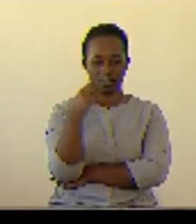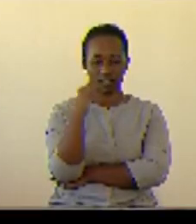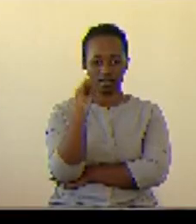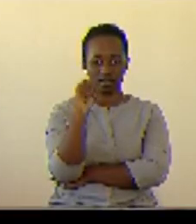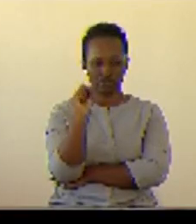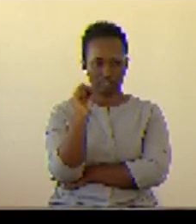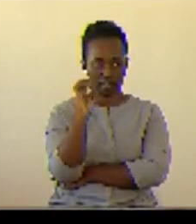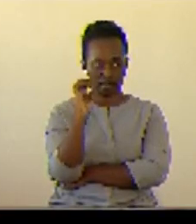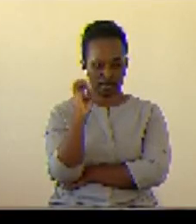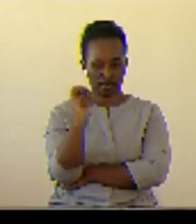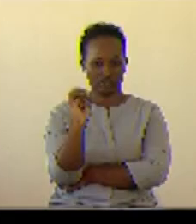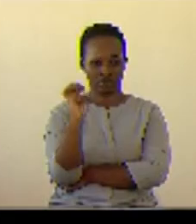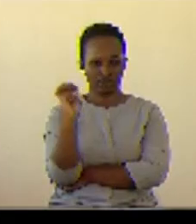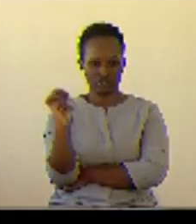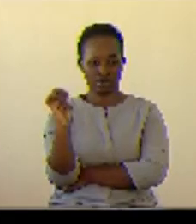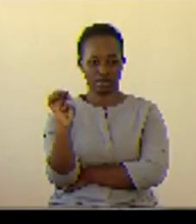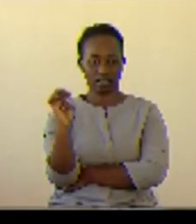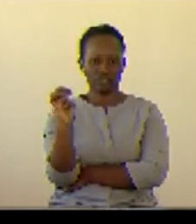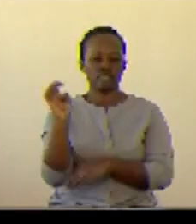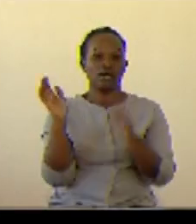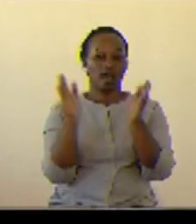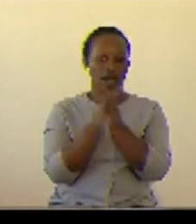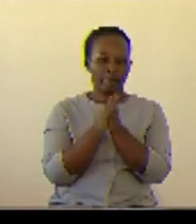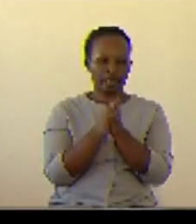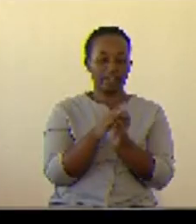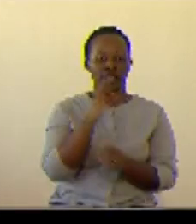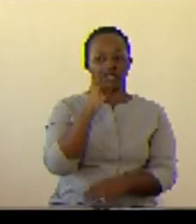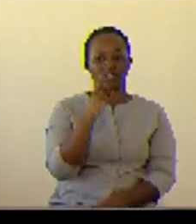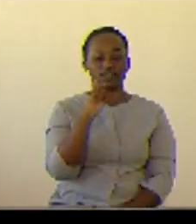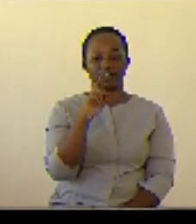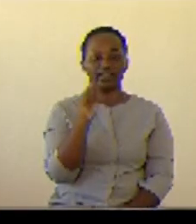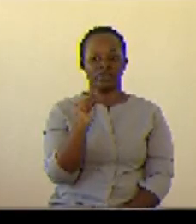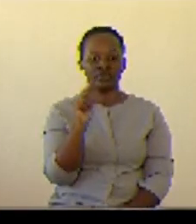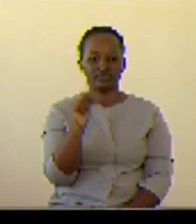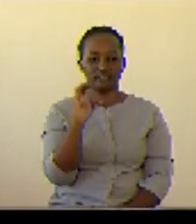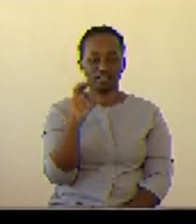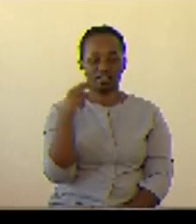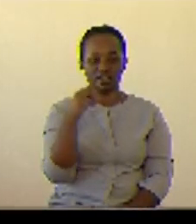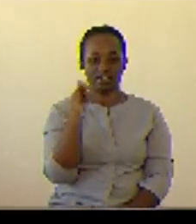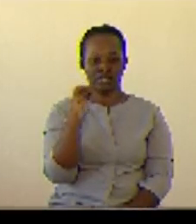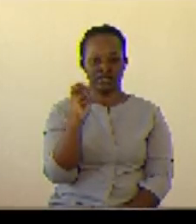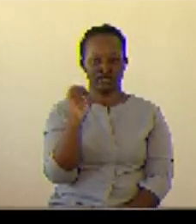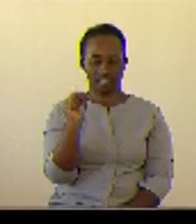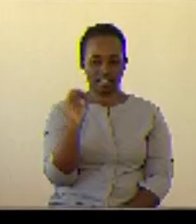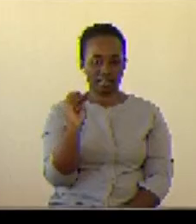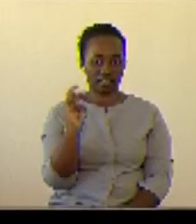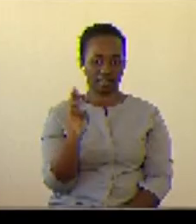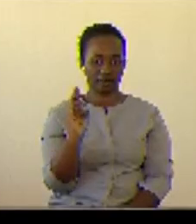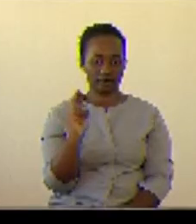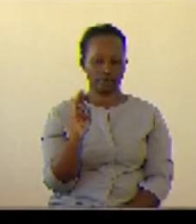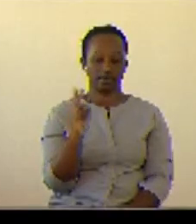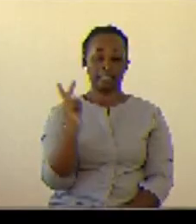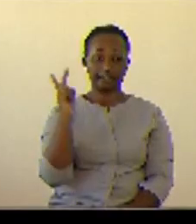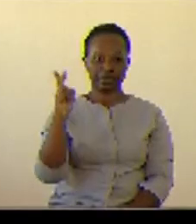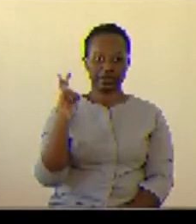we have the franchisee and we have the franchisor in this case. So the franchisor, this is